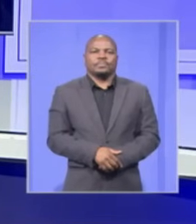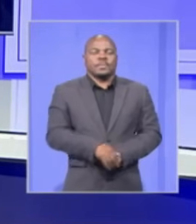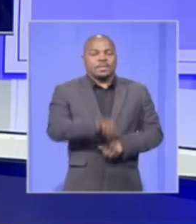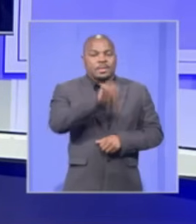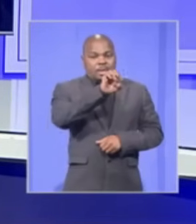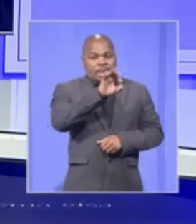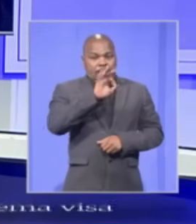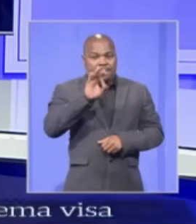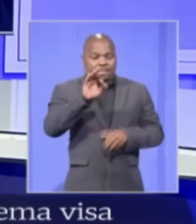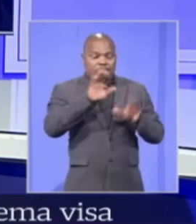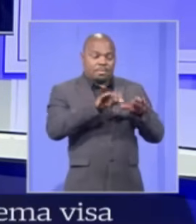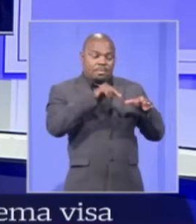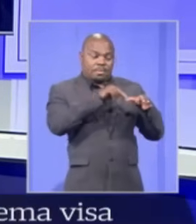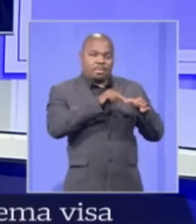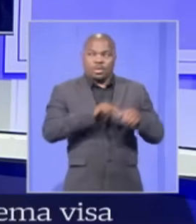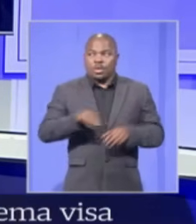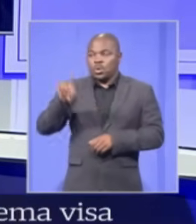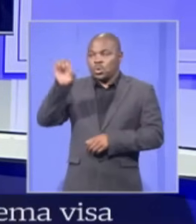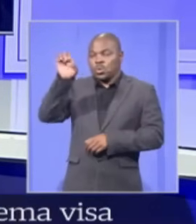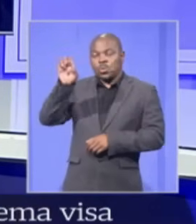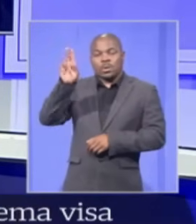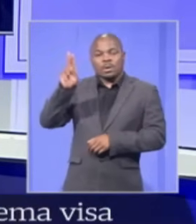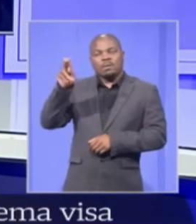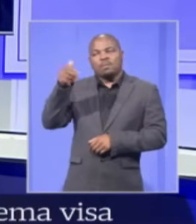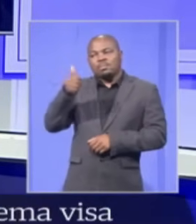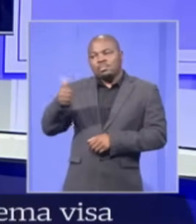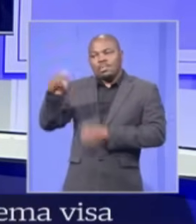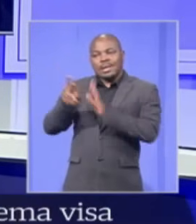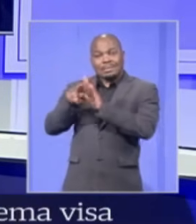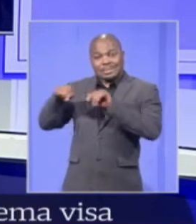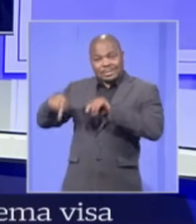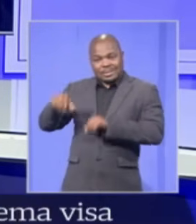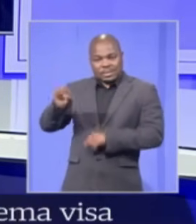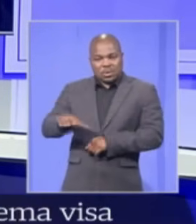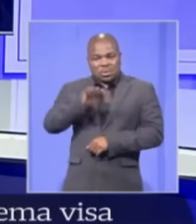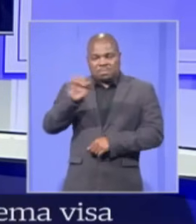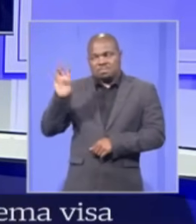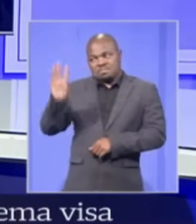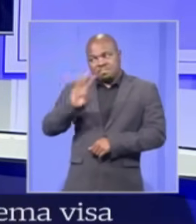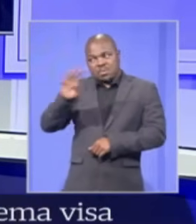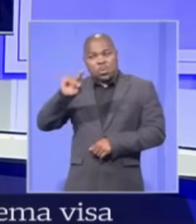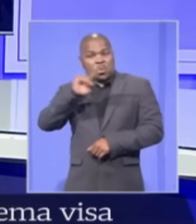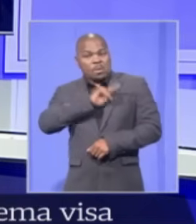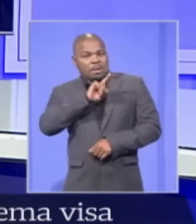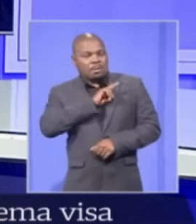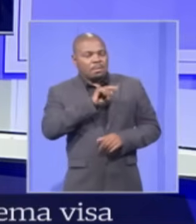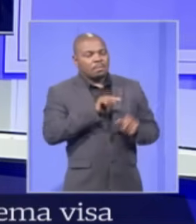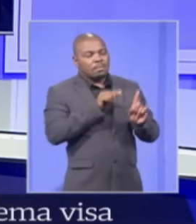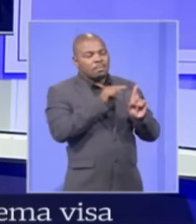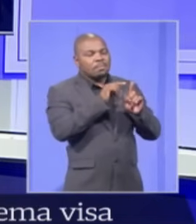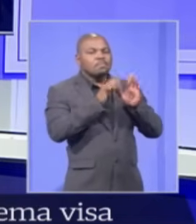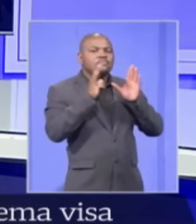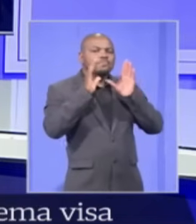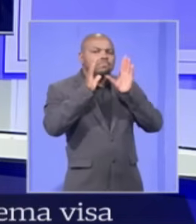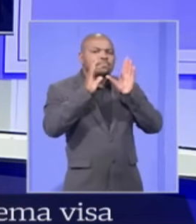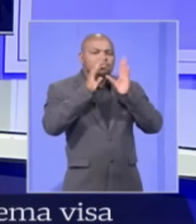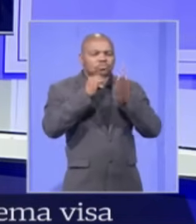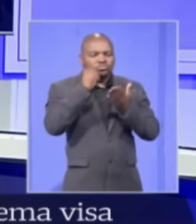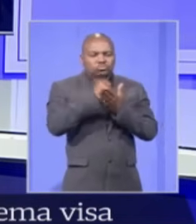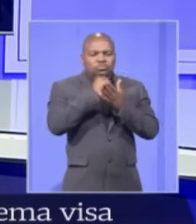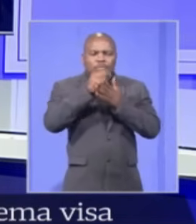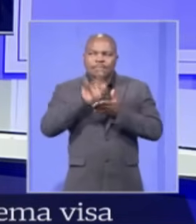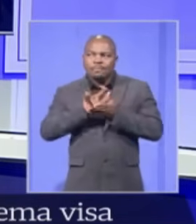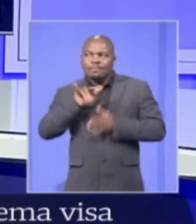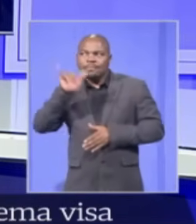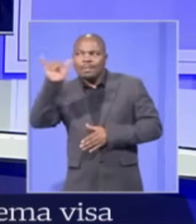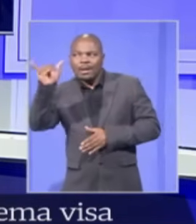EFF e khadile moemedi wa Britain mono gae ka go retelelwa ke go atlanegisa kopo ya moeteledipele wa lekoko Julius Malema ya